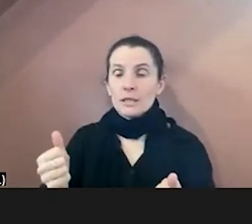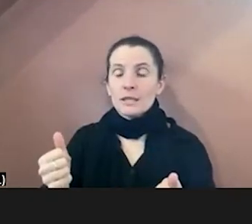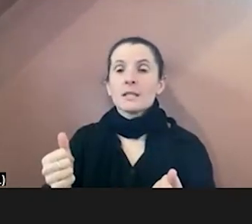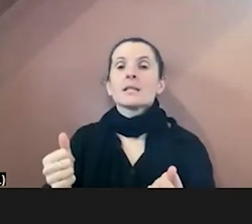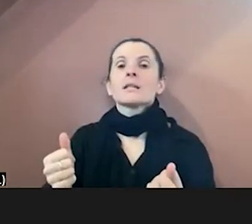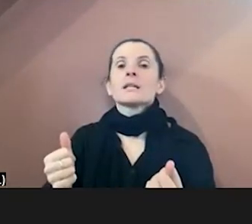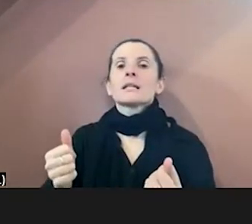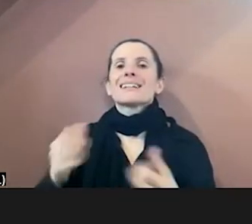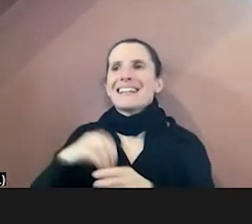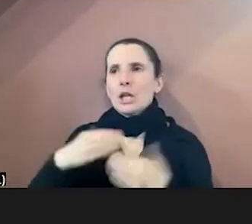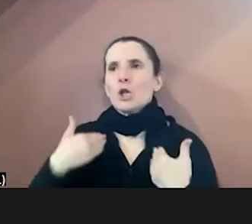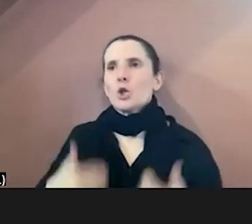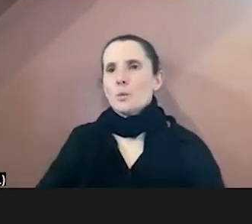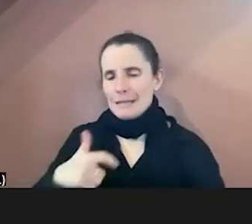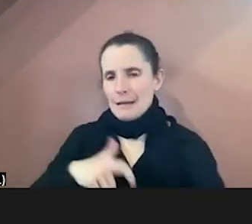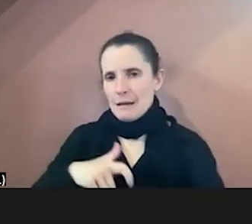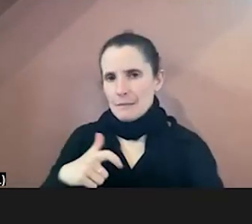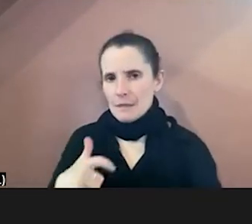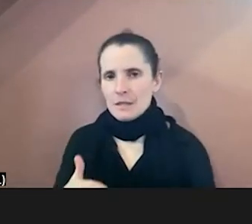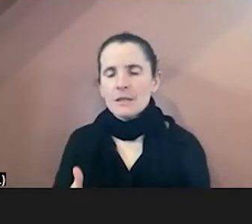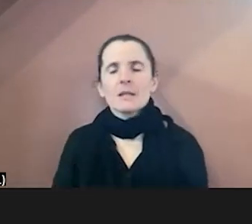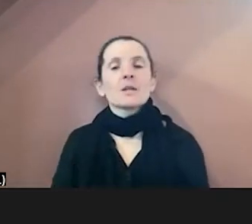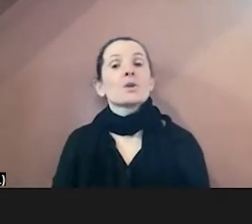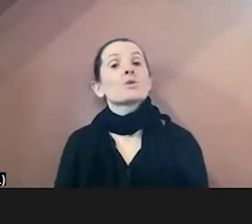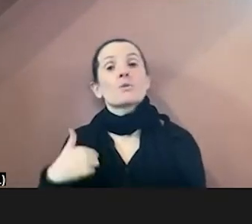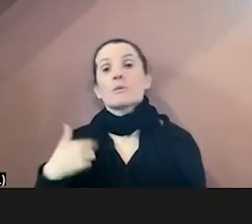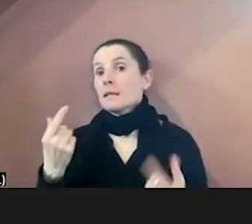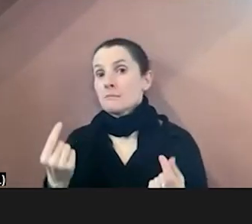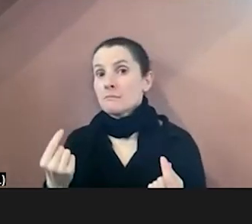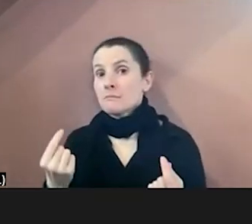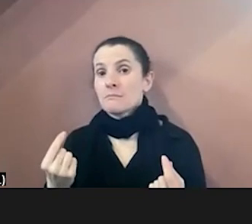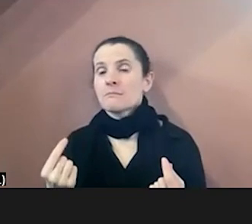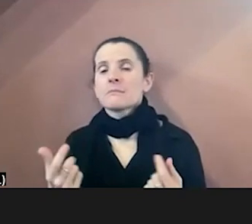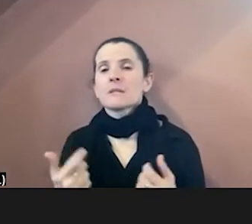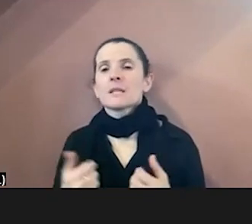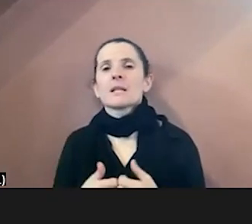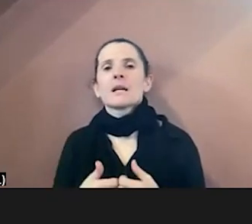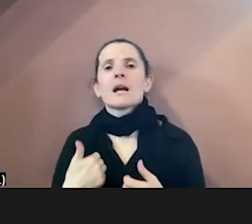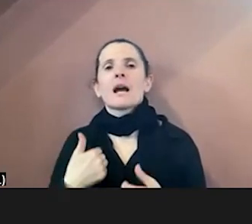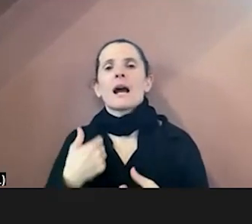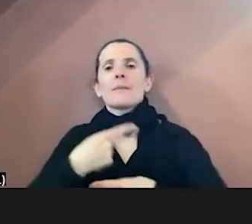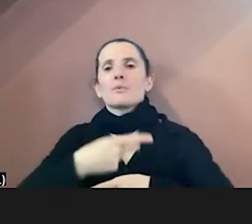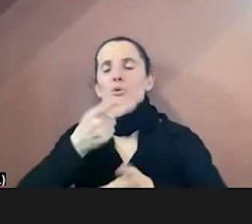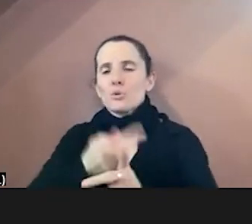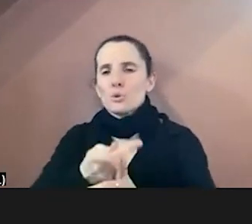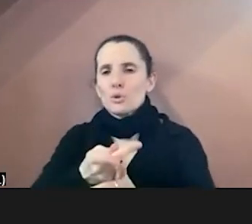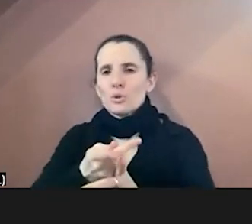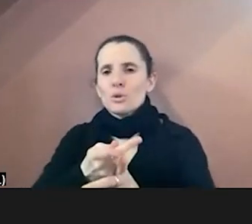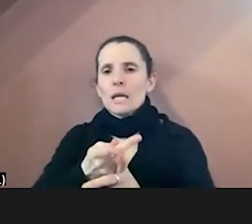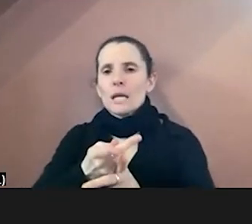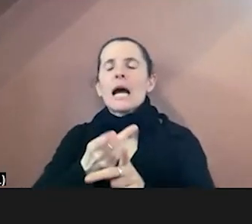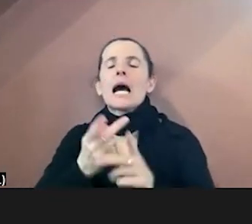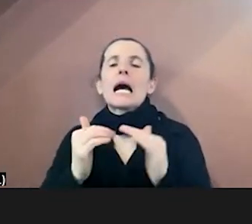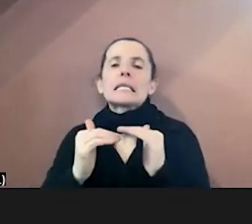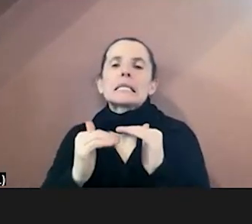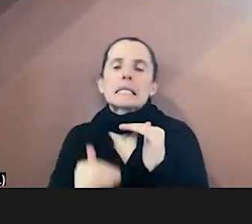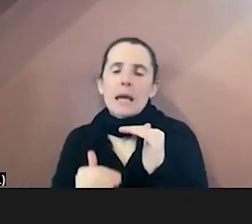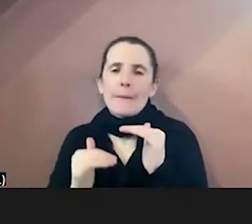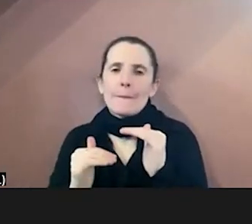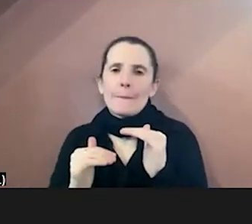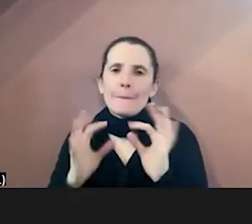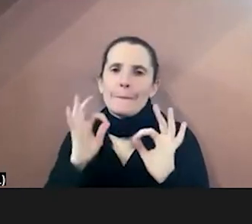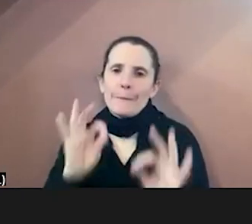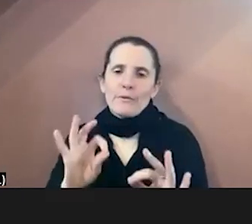what I did is to produce a suboptimal solution that in this